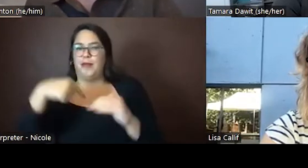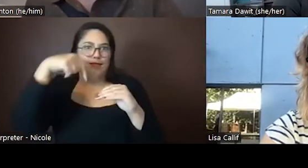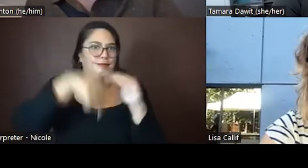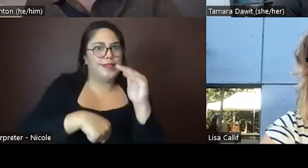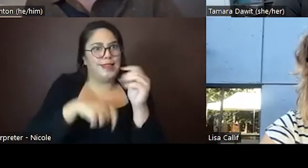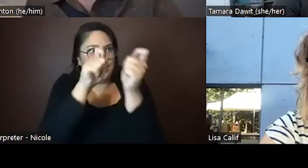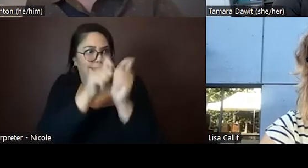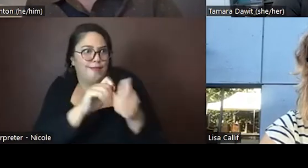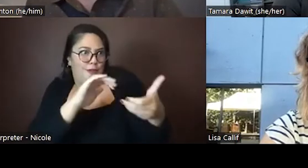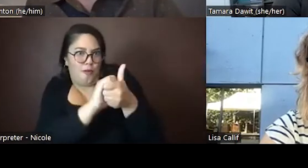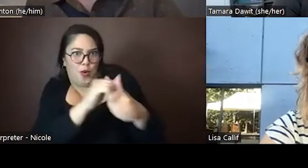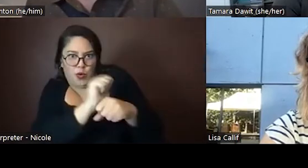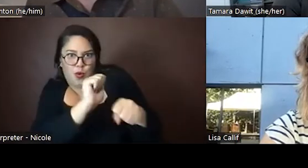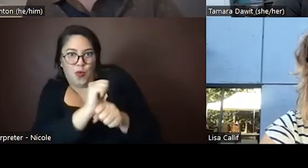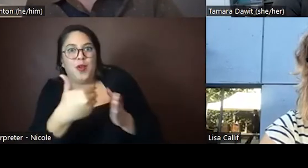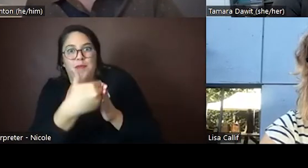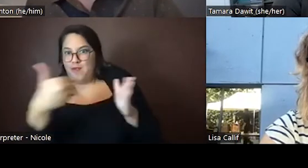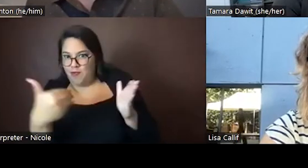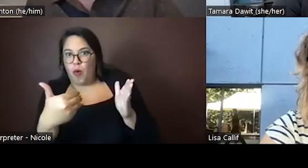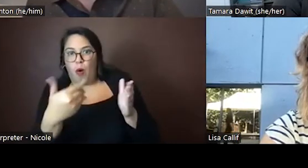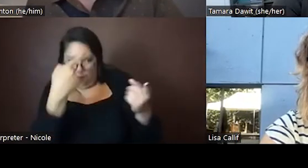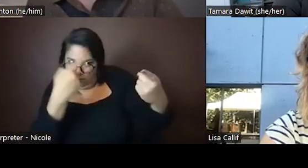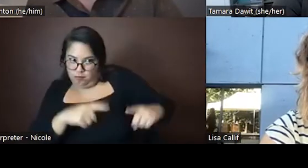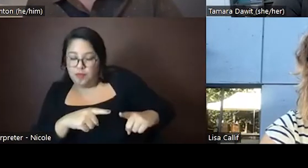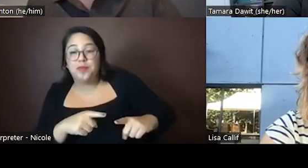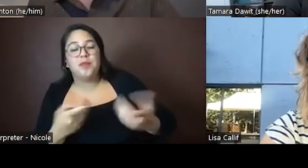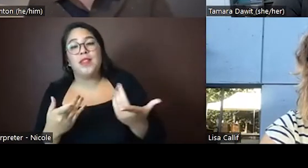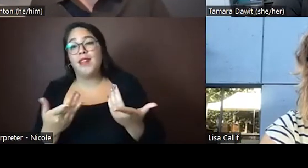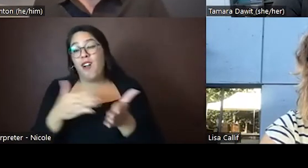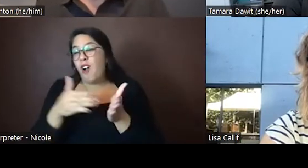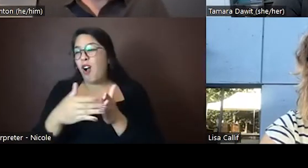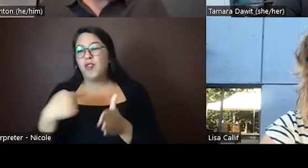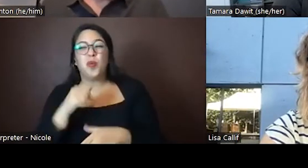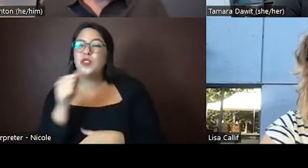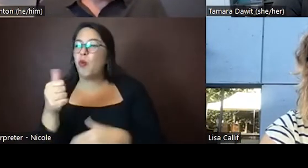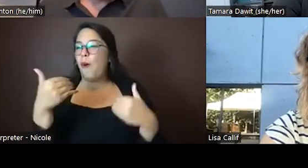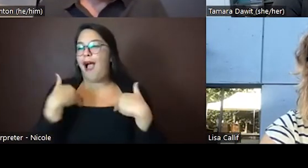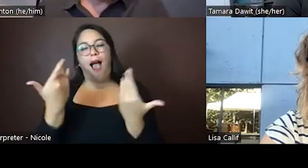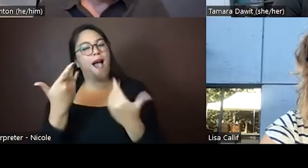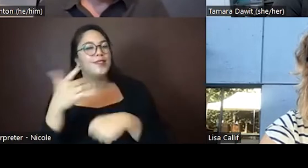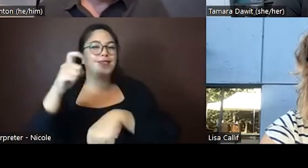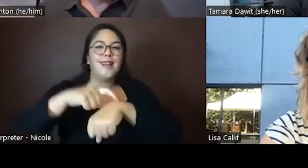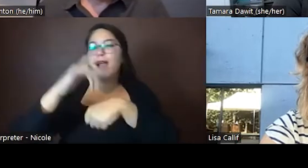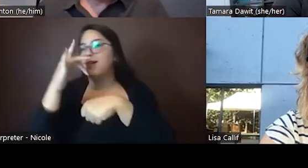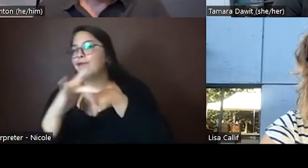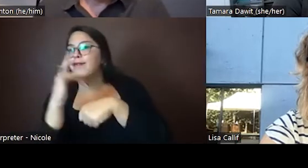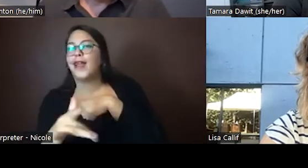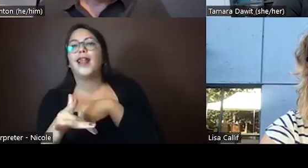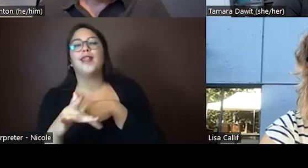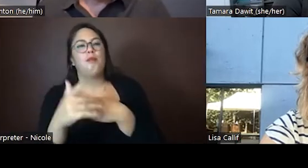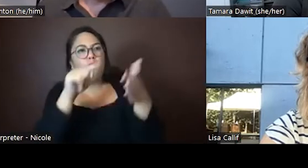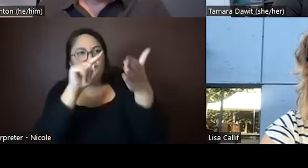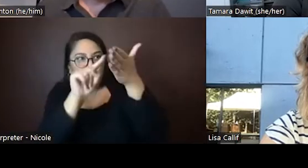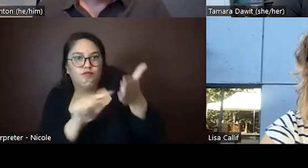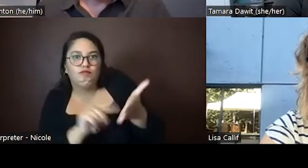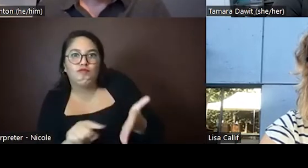really have the luxury, I think, to be able to do that all the time. We don't have many people trying to fund our content in